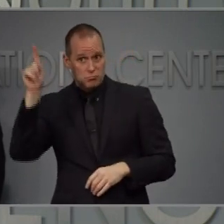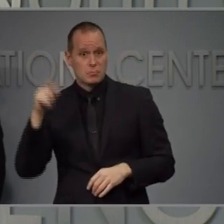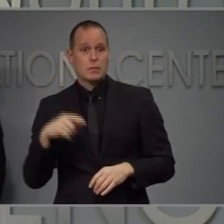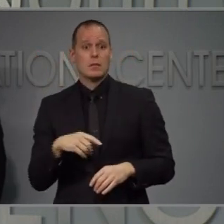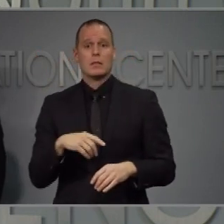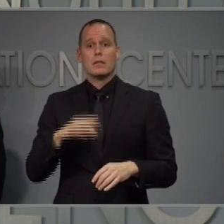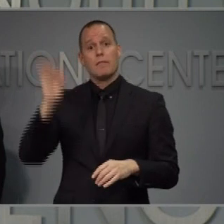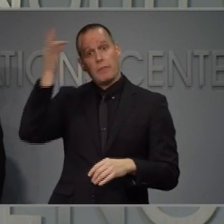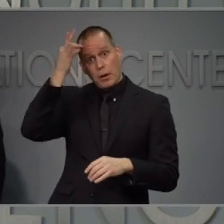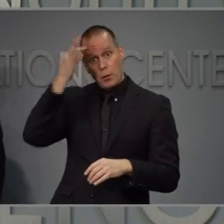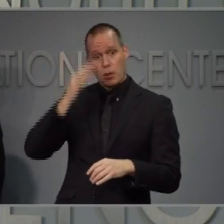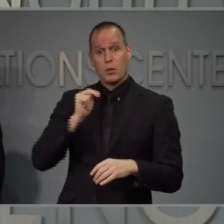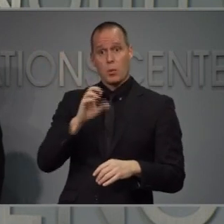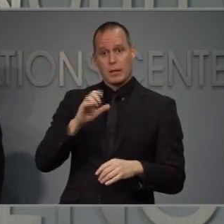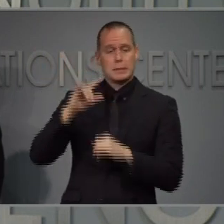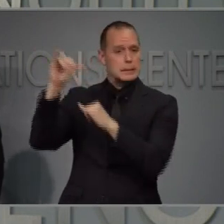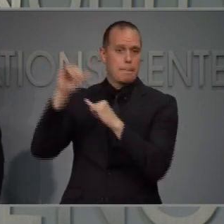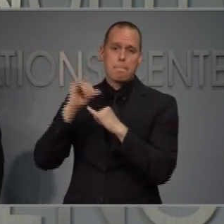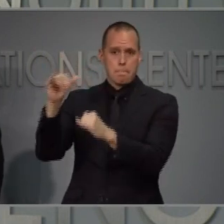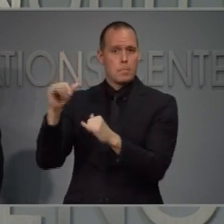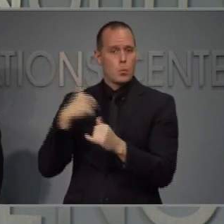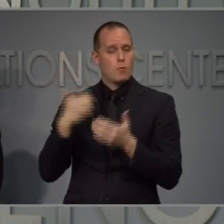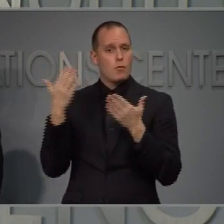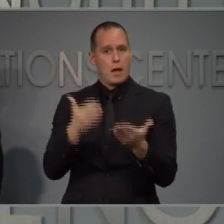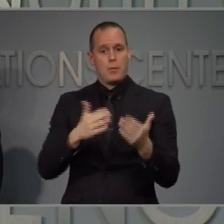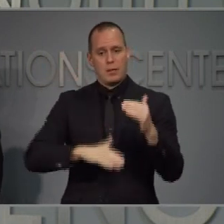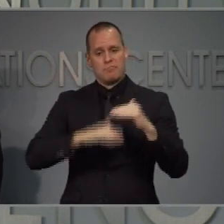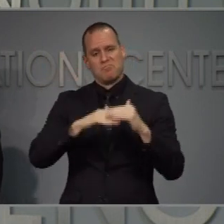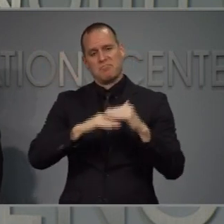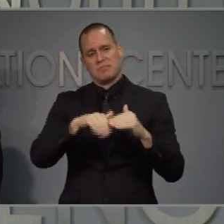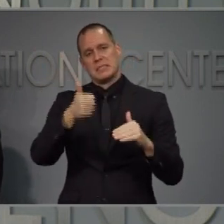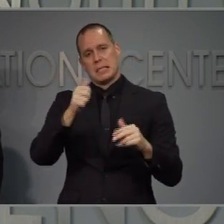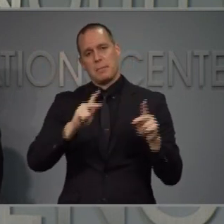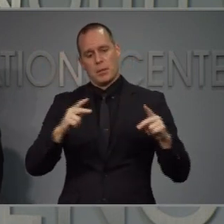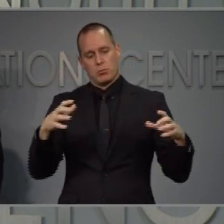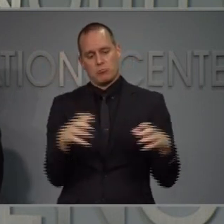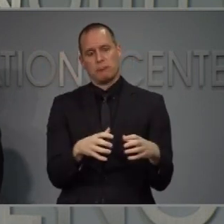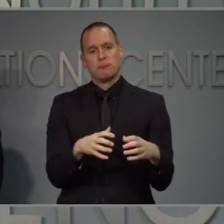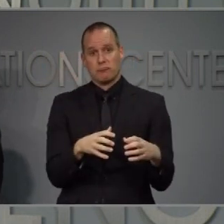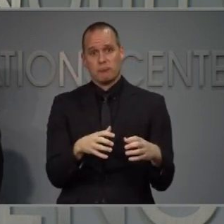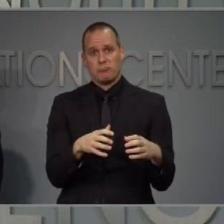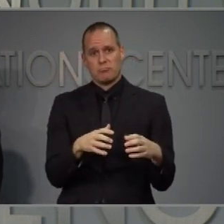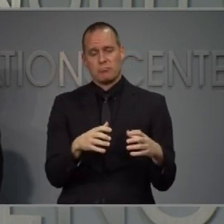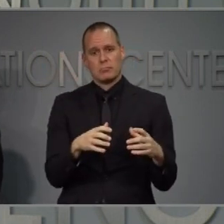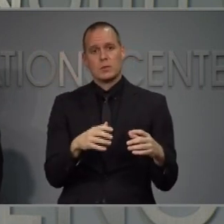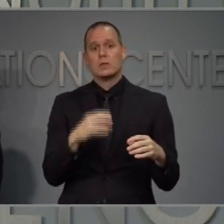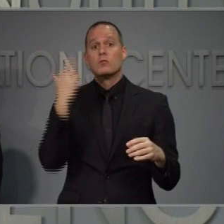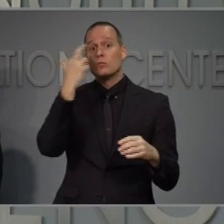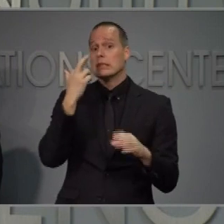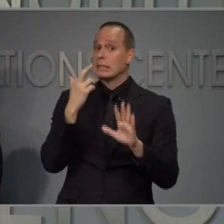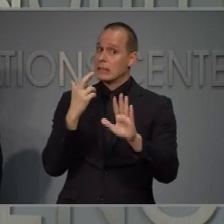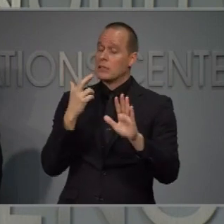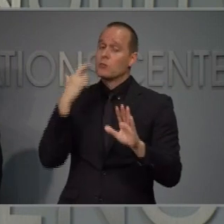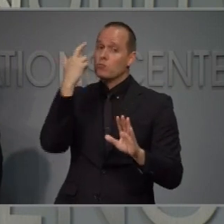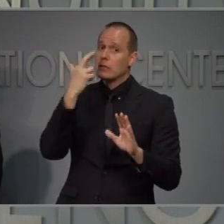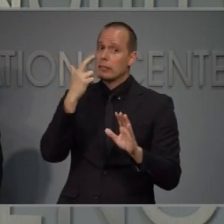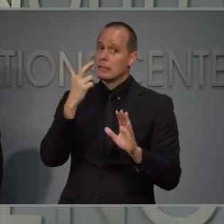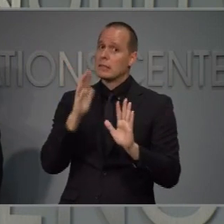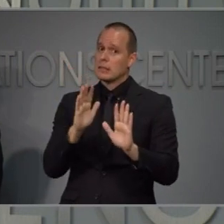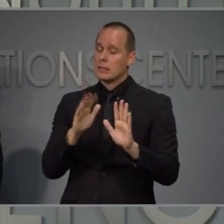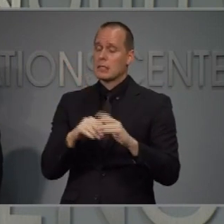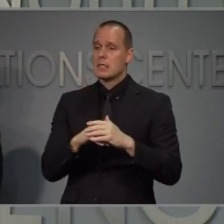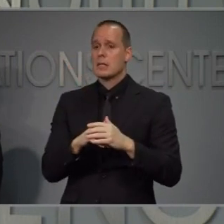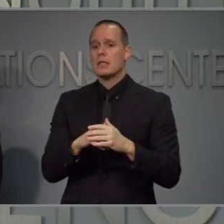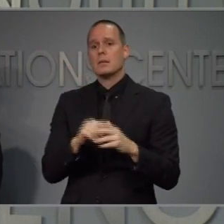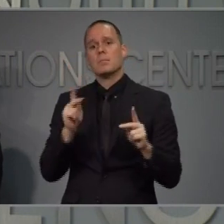now recommend that no more than 10 people gather together. The reason for that is that when people